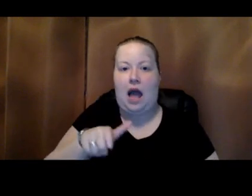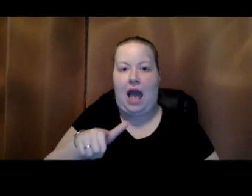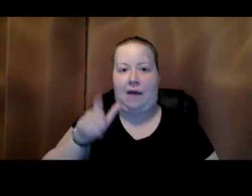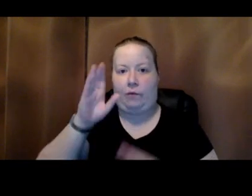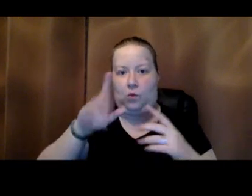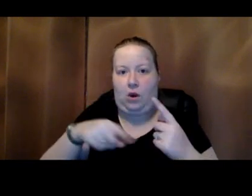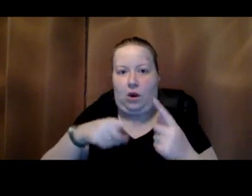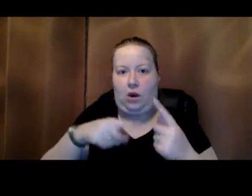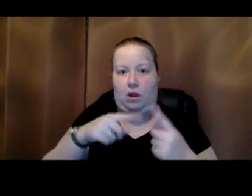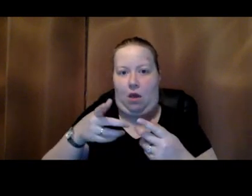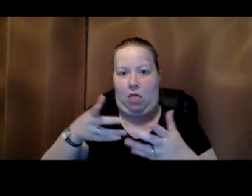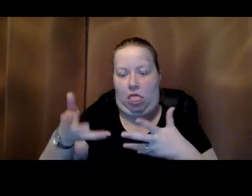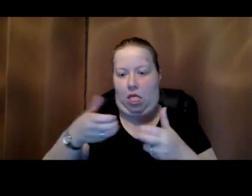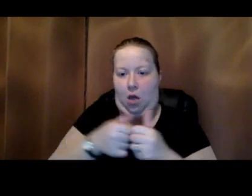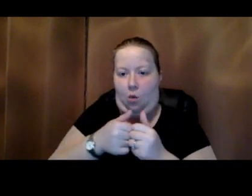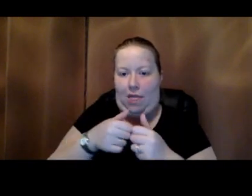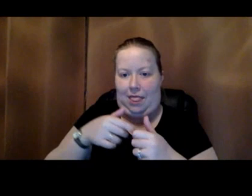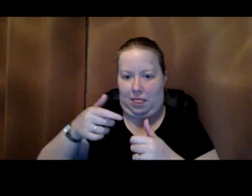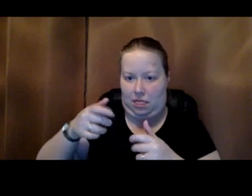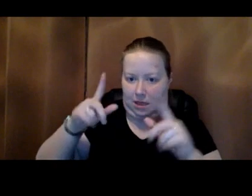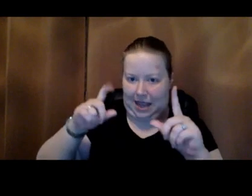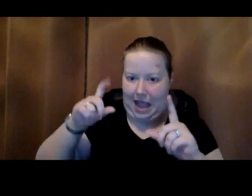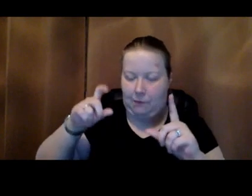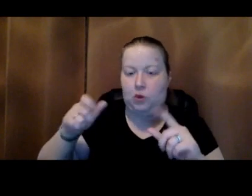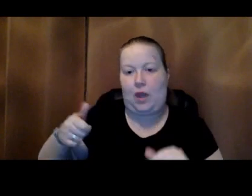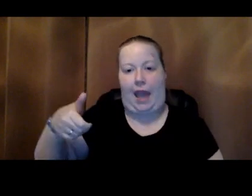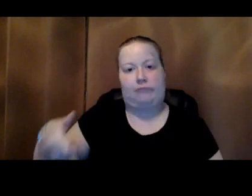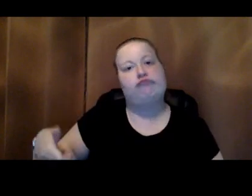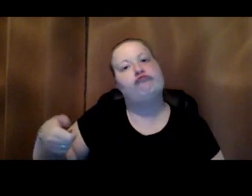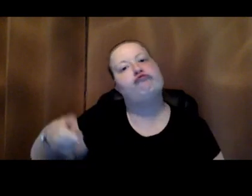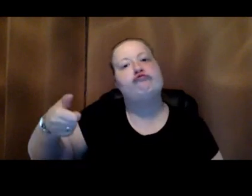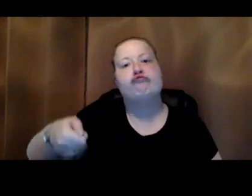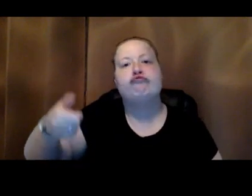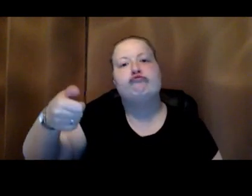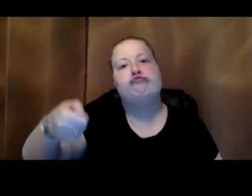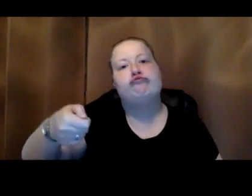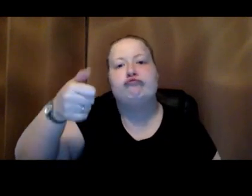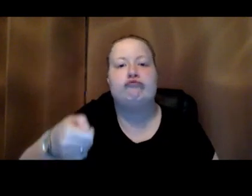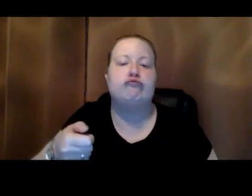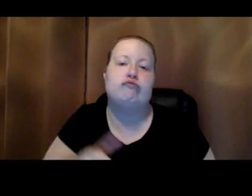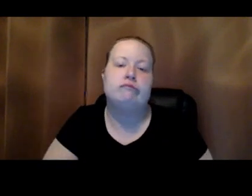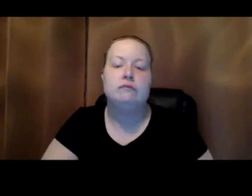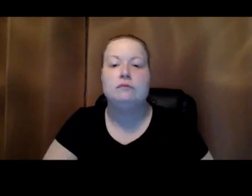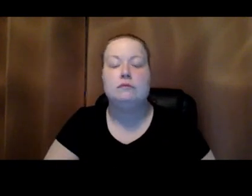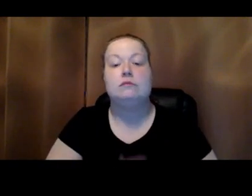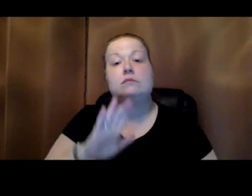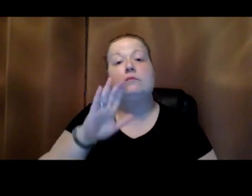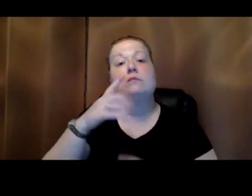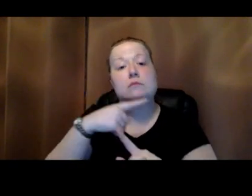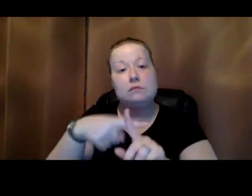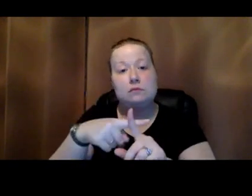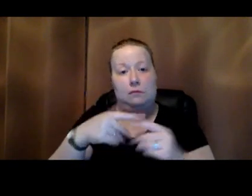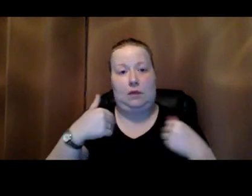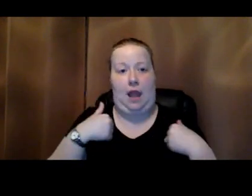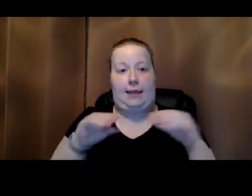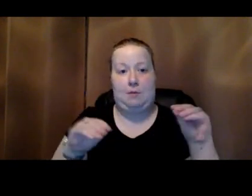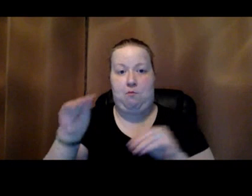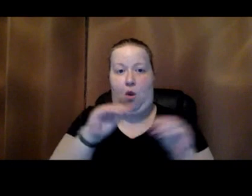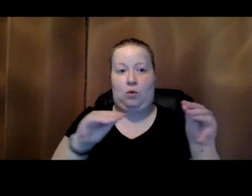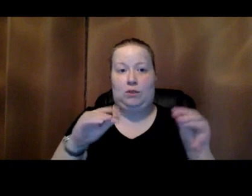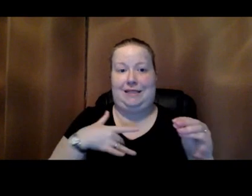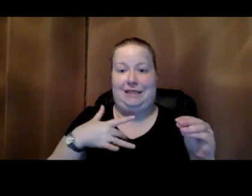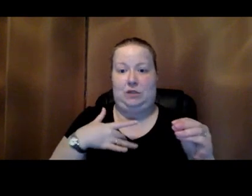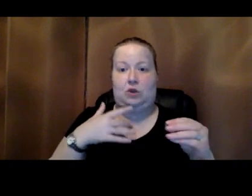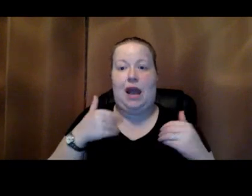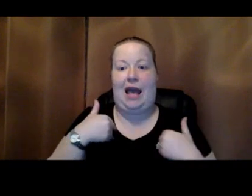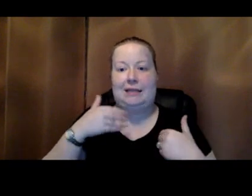You could take photos as you're out and about. You could easily take photos. But more than that, it's also got motion sensors in it. So it's got an